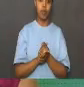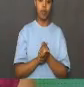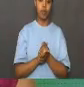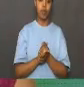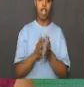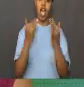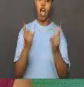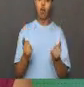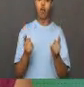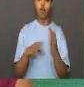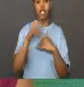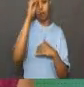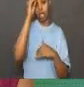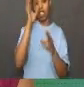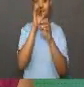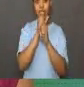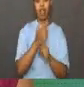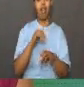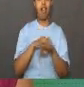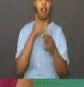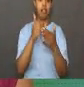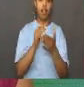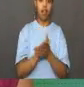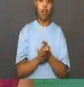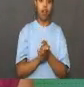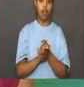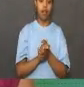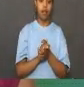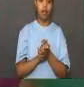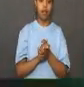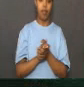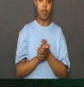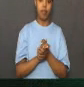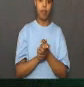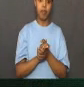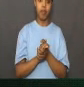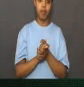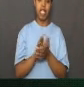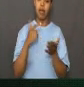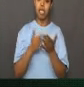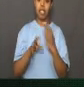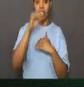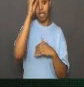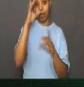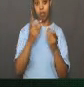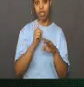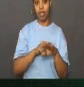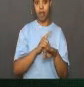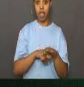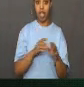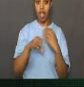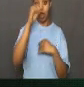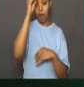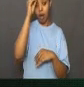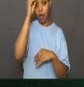have reached the end of our lesson for today, students. In this lesson, we